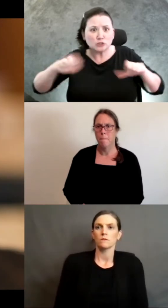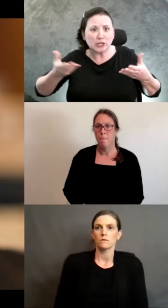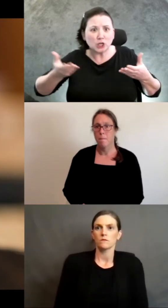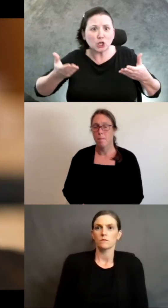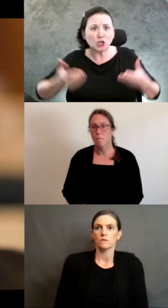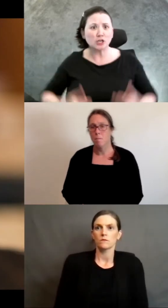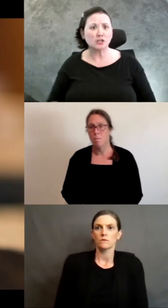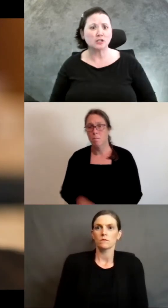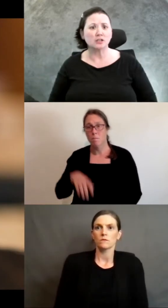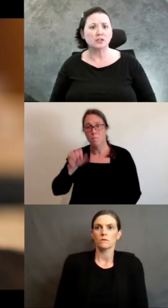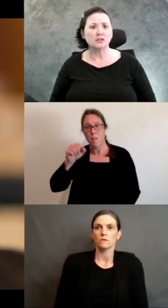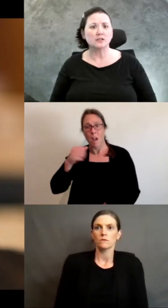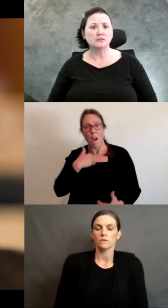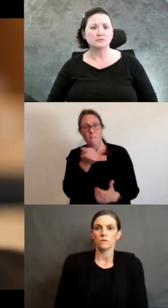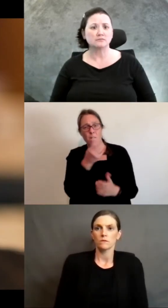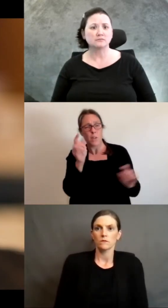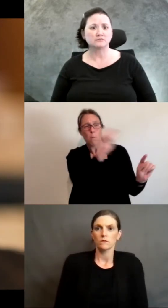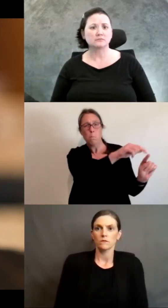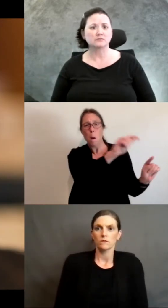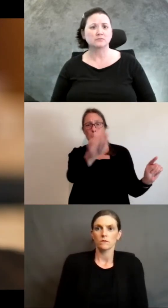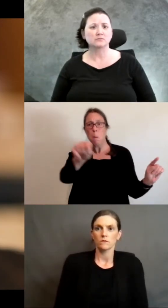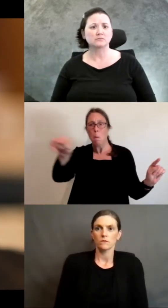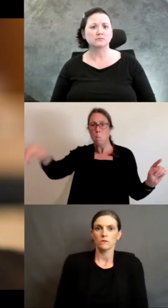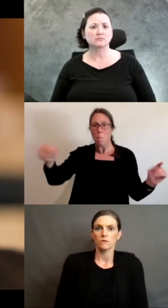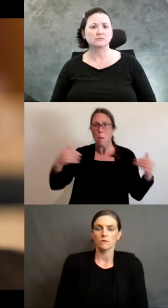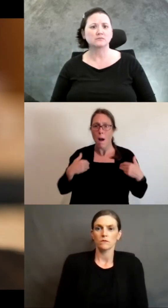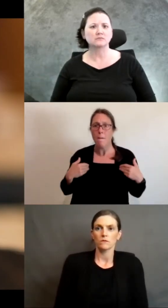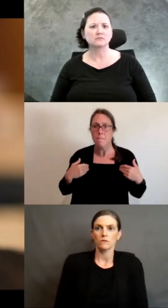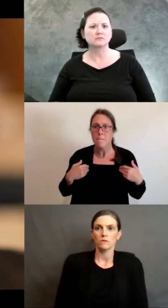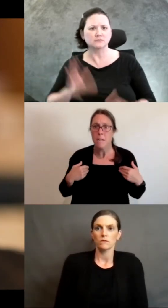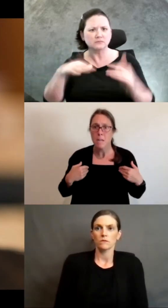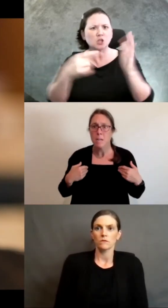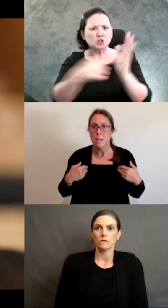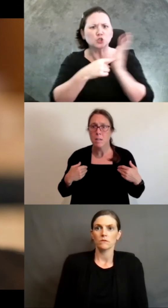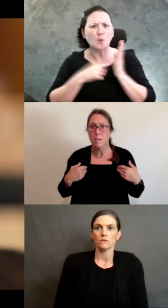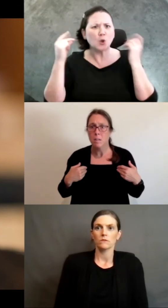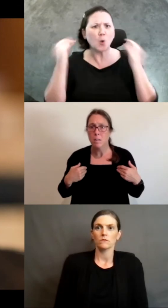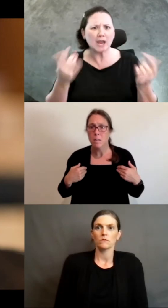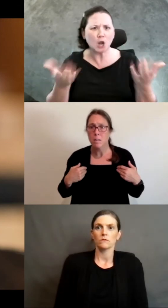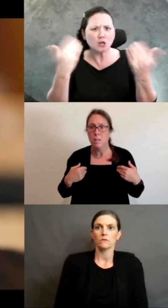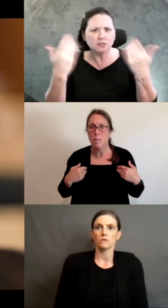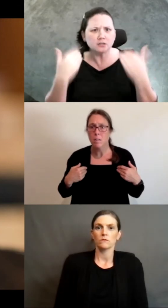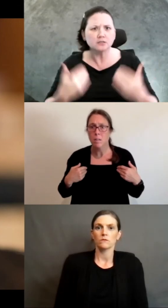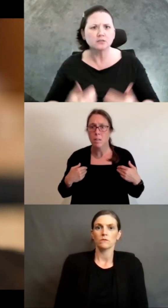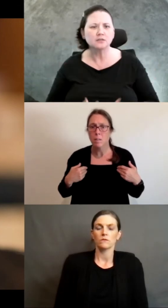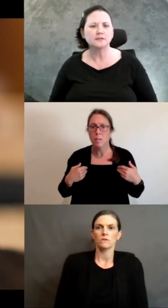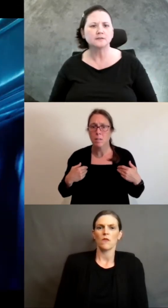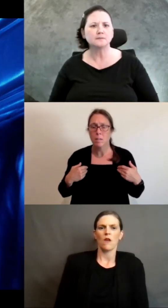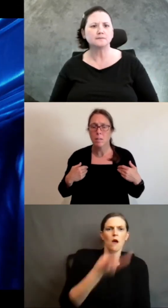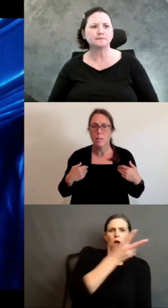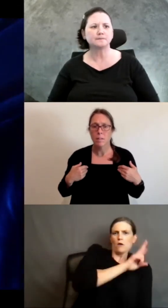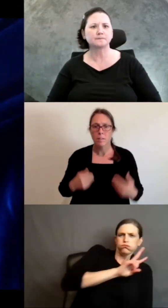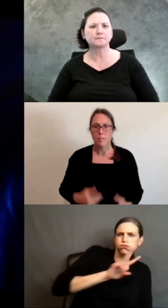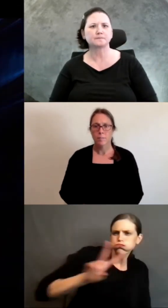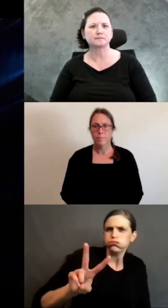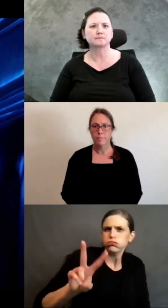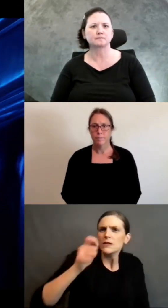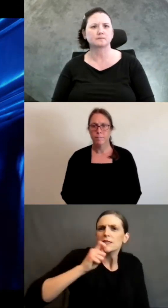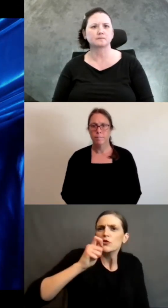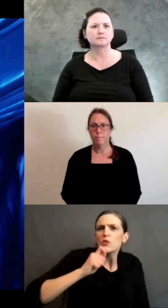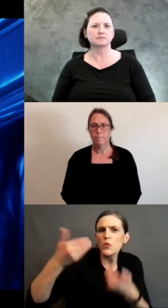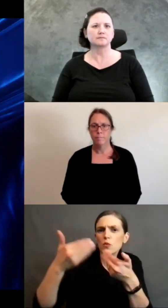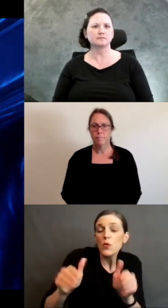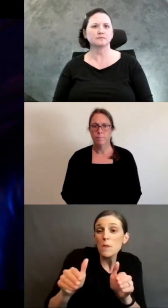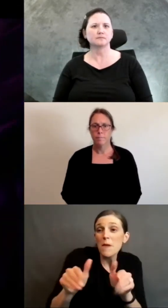the karaoke lounge. Why? Show me, quick! They both rush to the karaoke room. At the